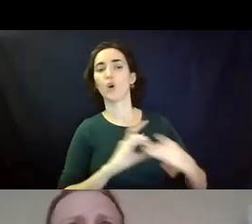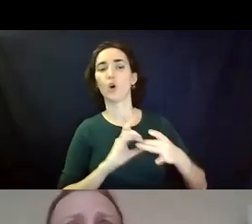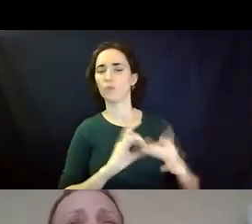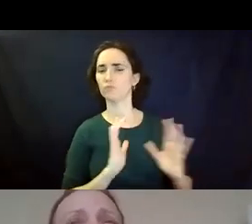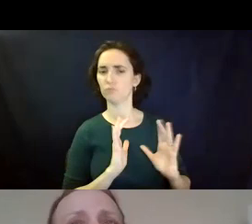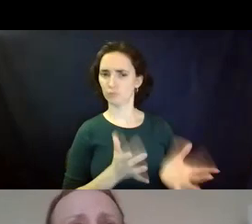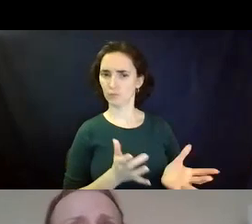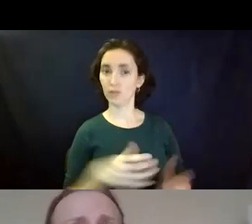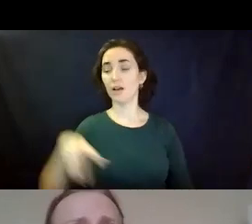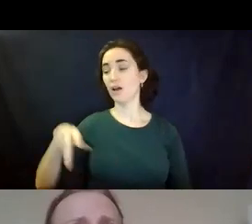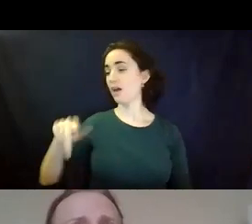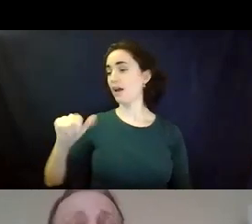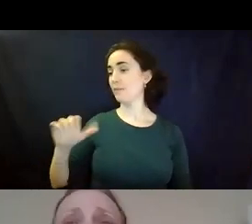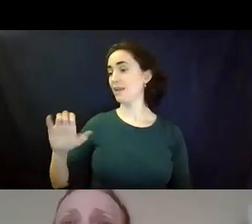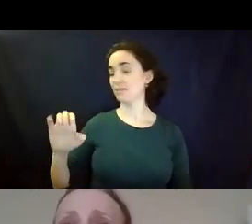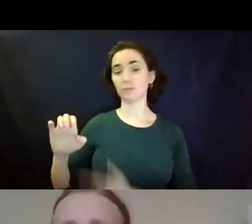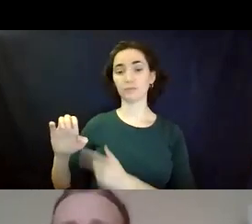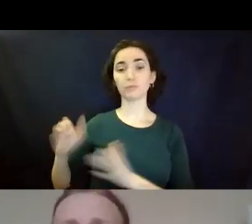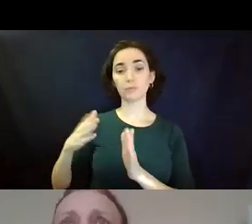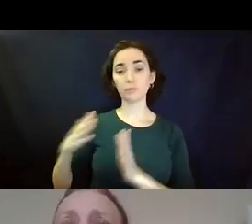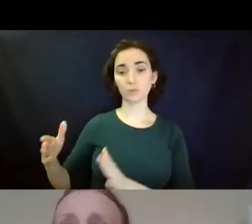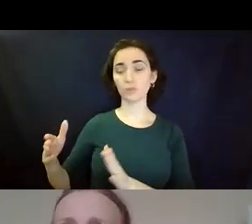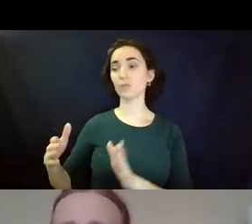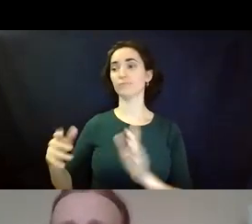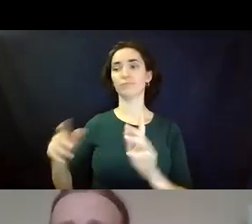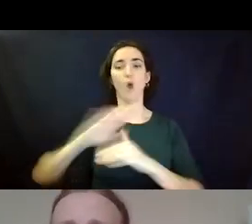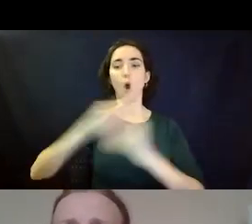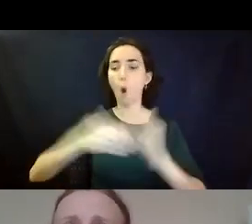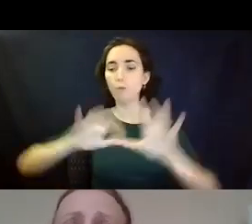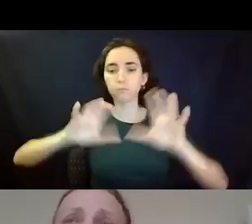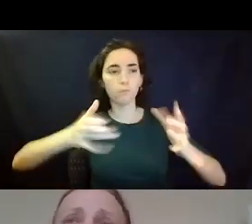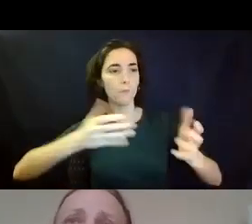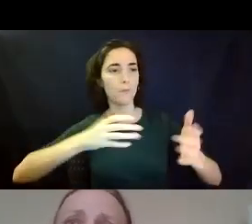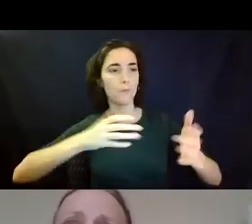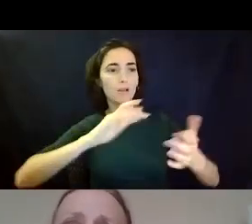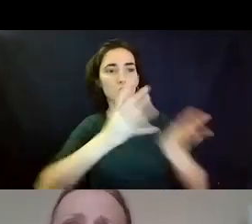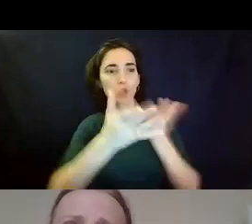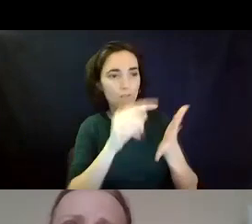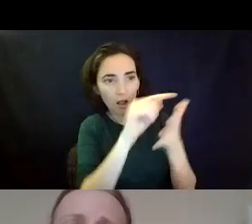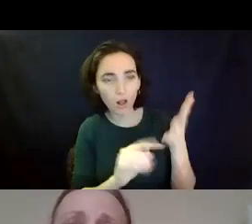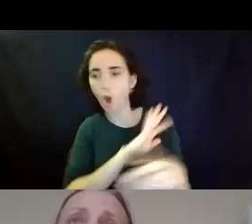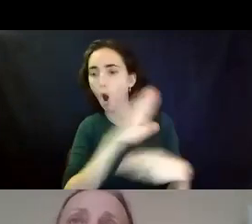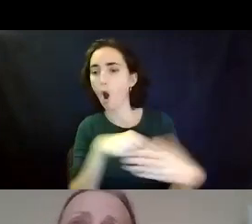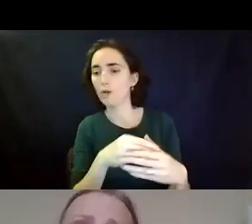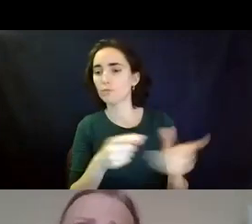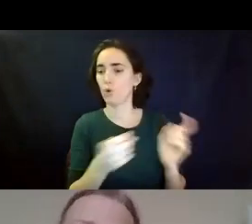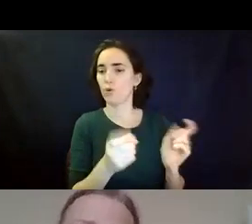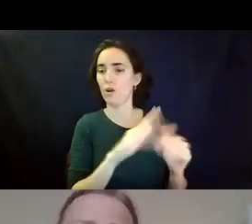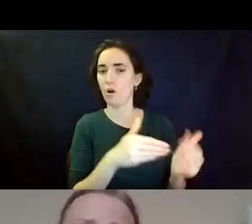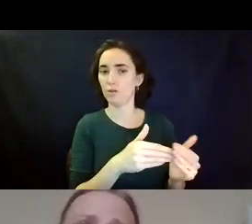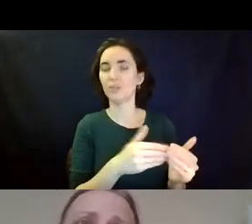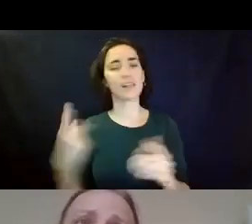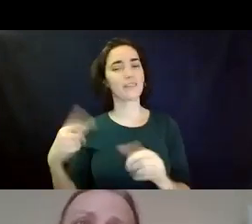arranges their participants' total package of medical services. So they're continuing to do that work. But adult